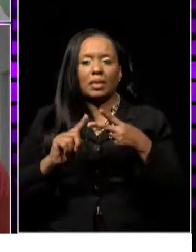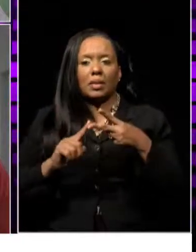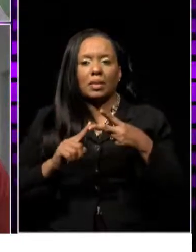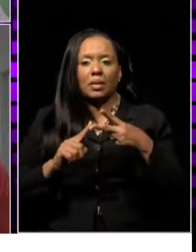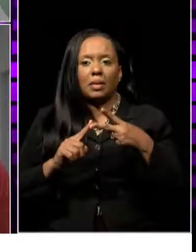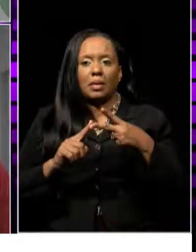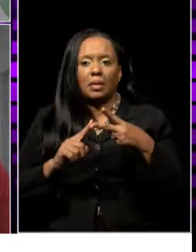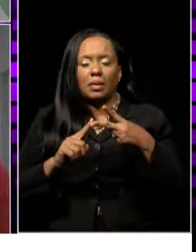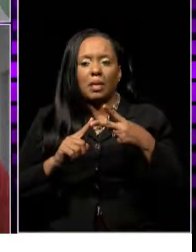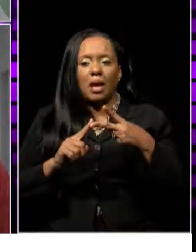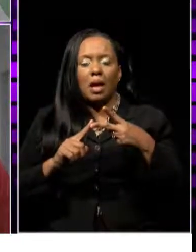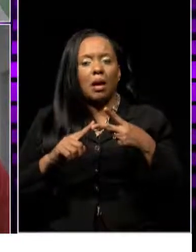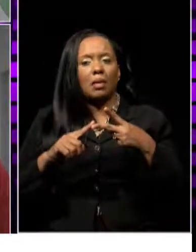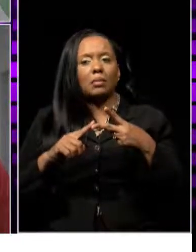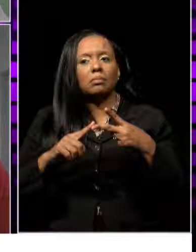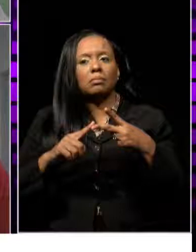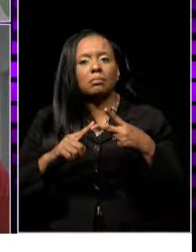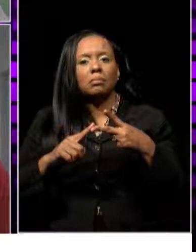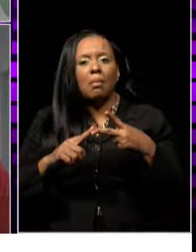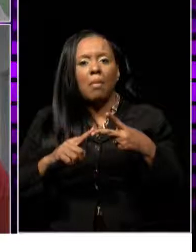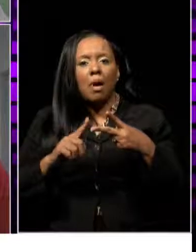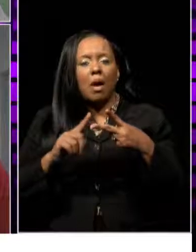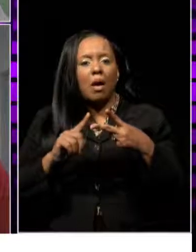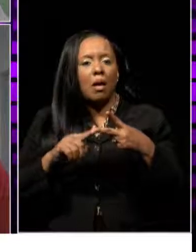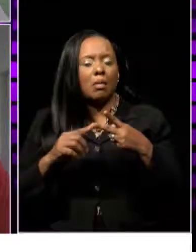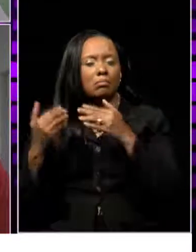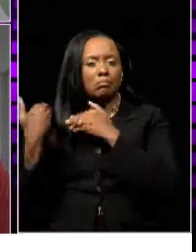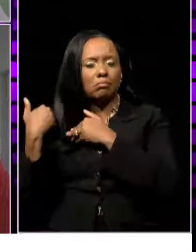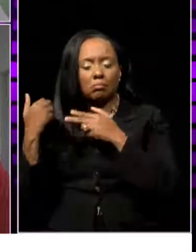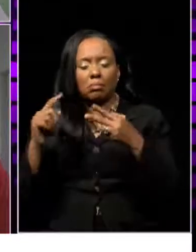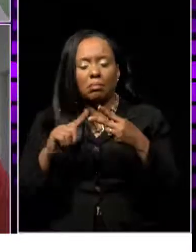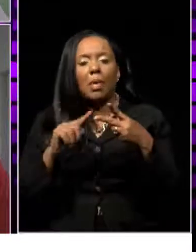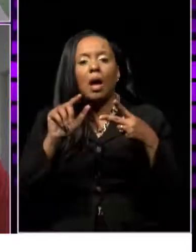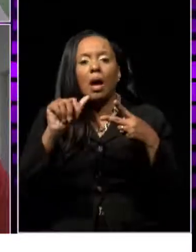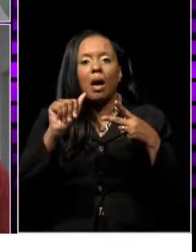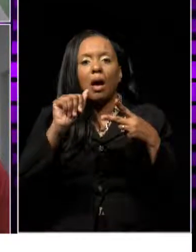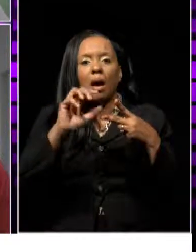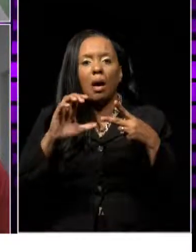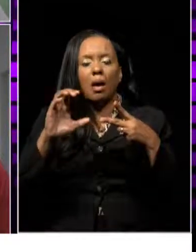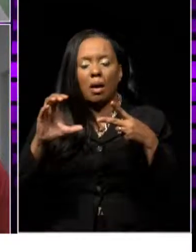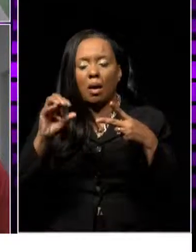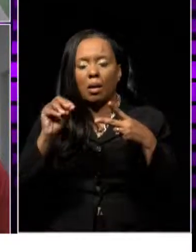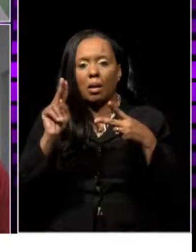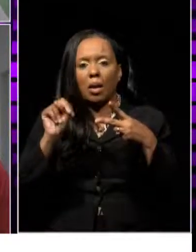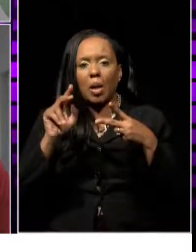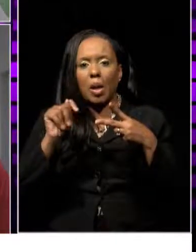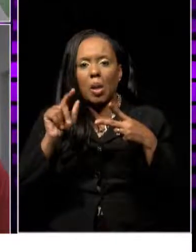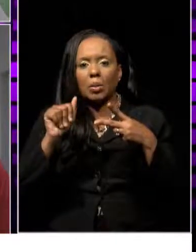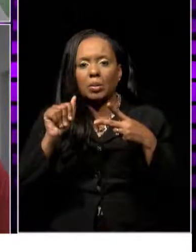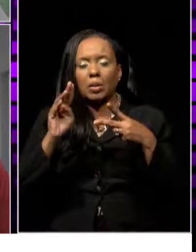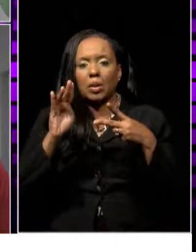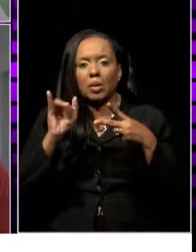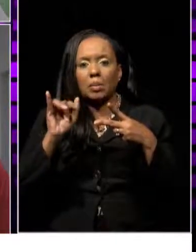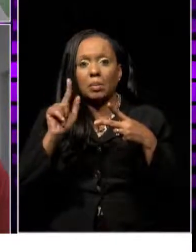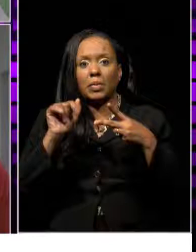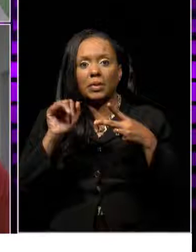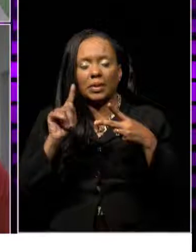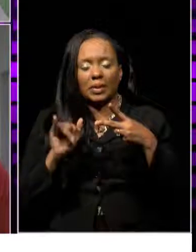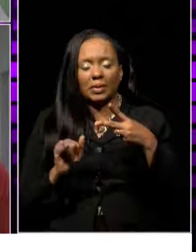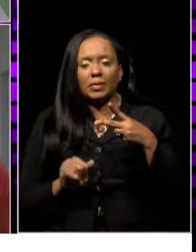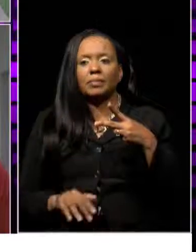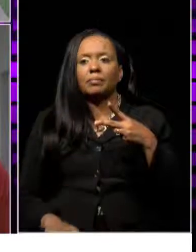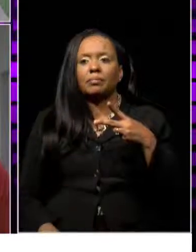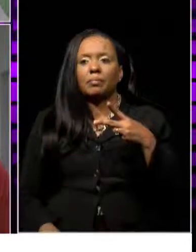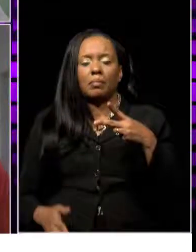as a parent, like, be honest about where your child is. As a teacher, be honest about where you are. Because we have to be accountable as teachers. I tell